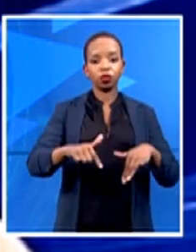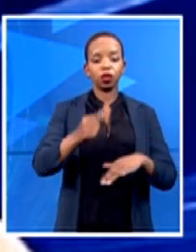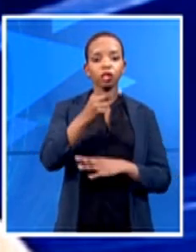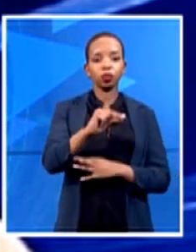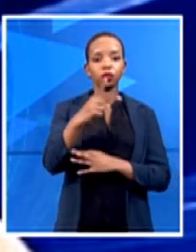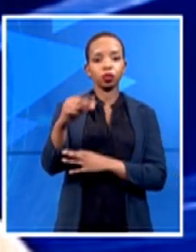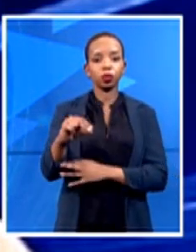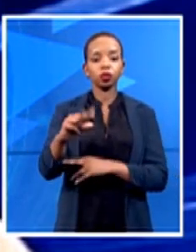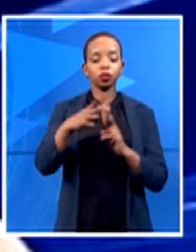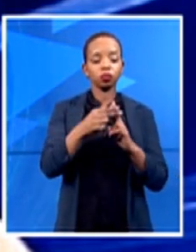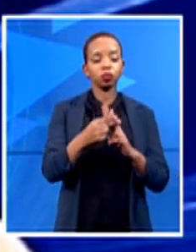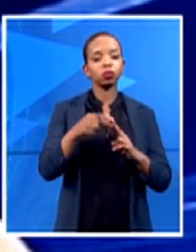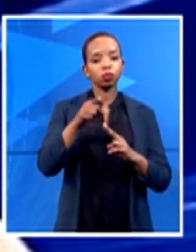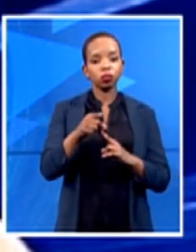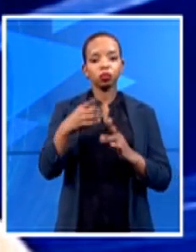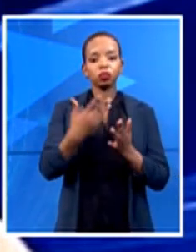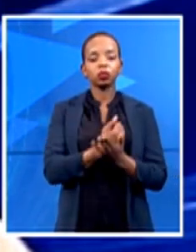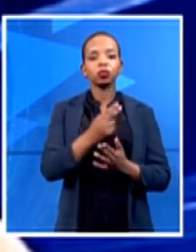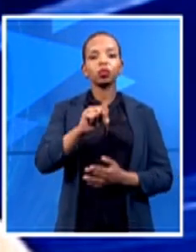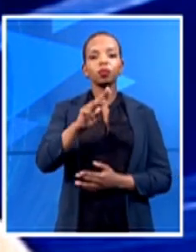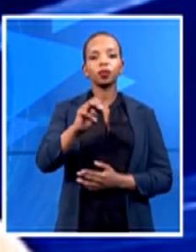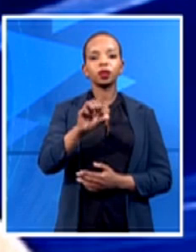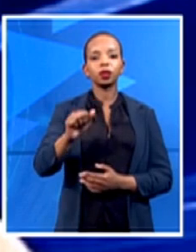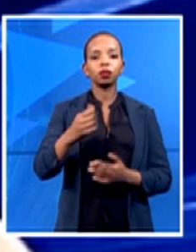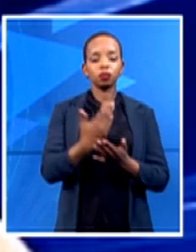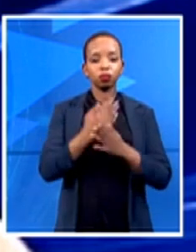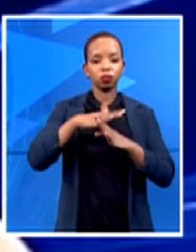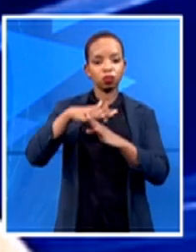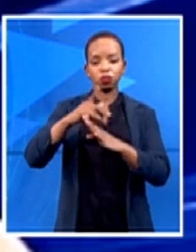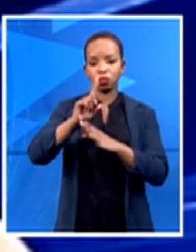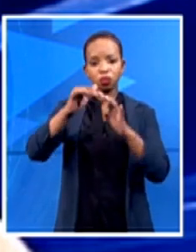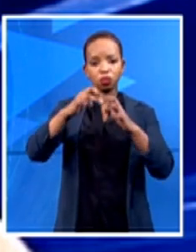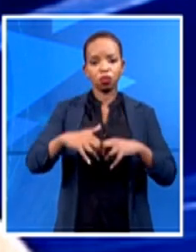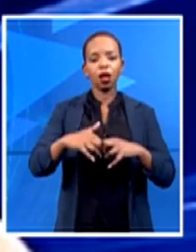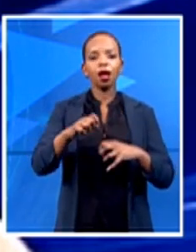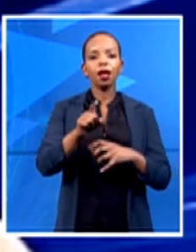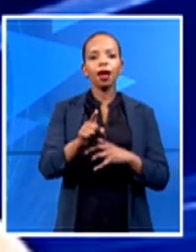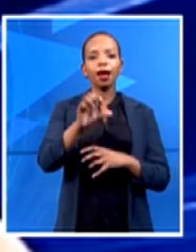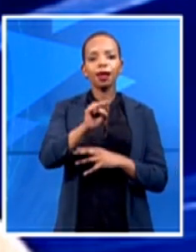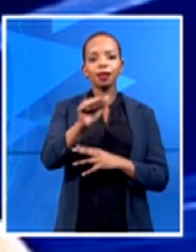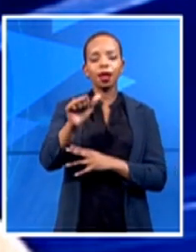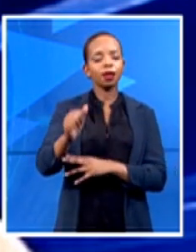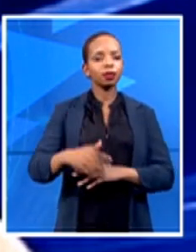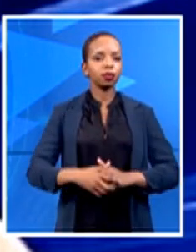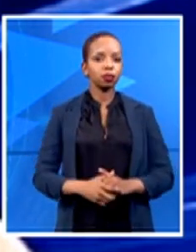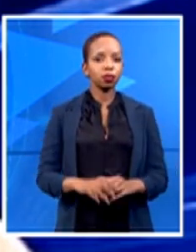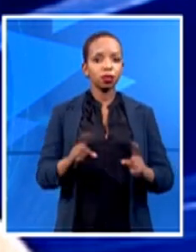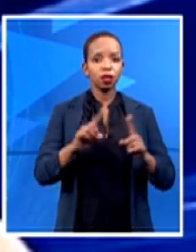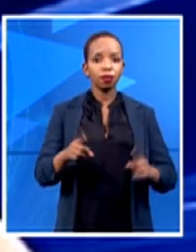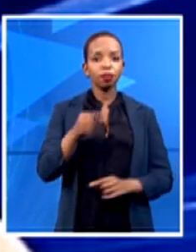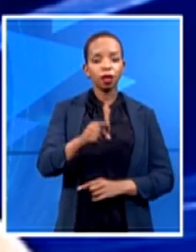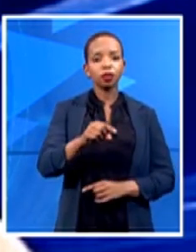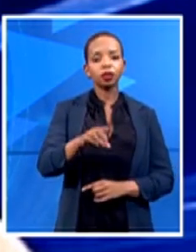of SAA. The National Union of Metal Workers of South Africa and the South African Cabin Crew Association have noted